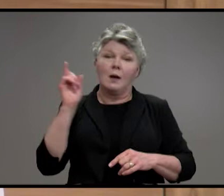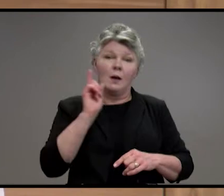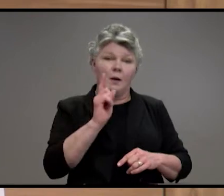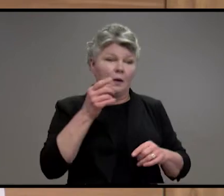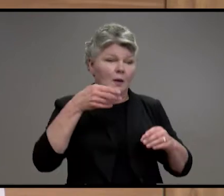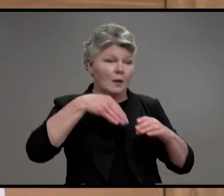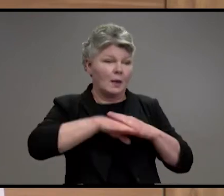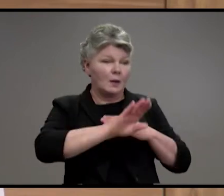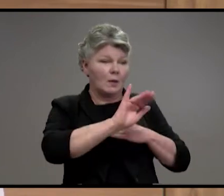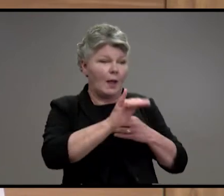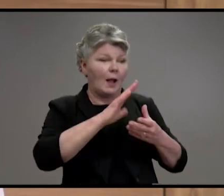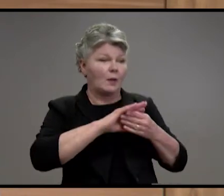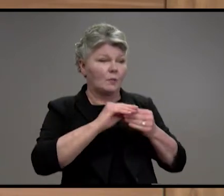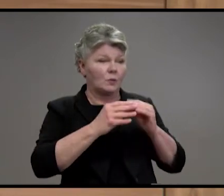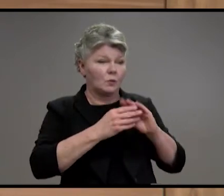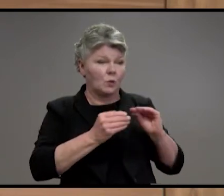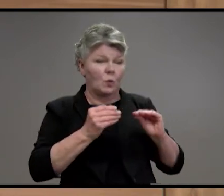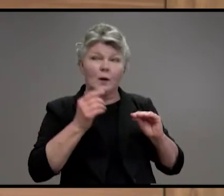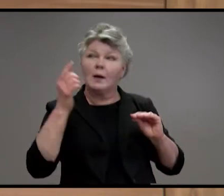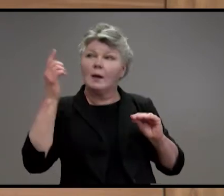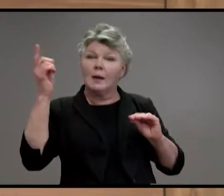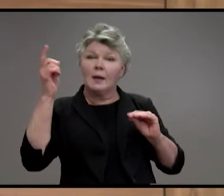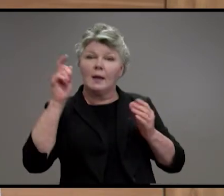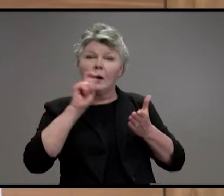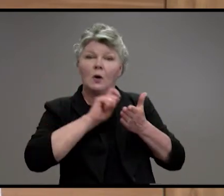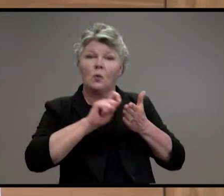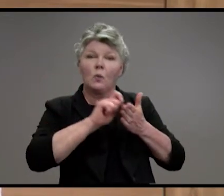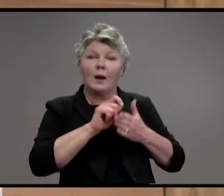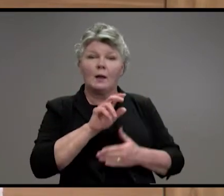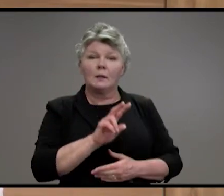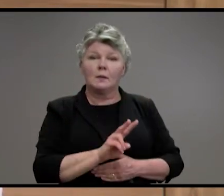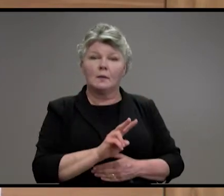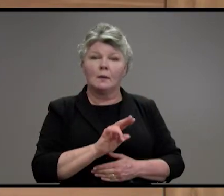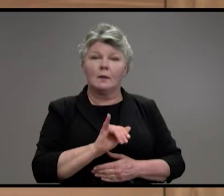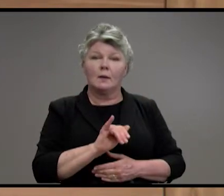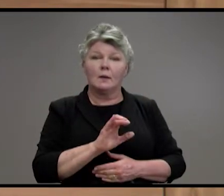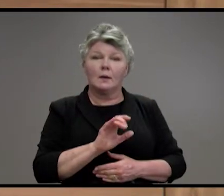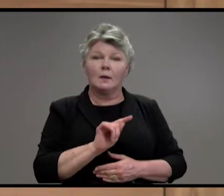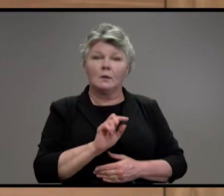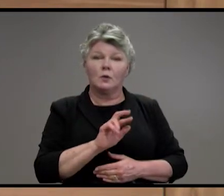story, he takes his finger and he writes victory,